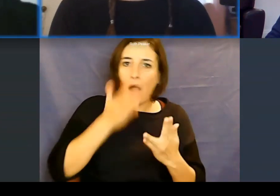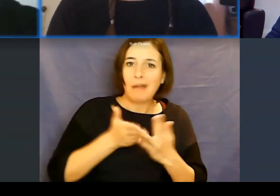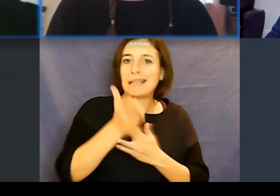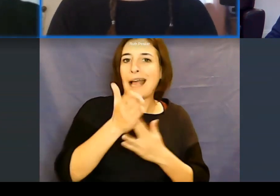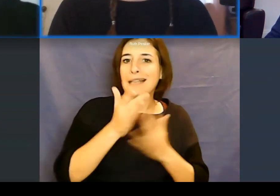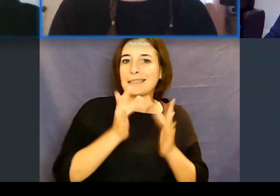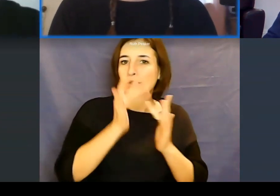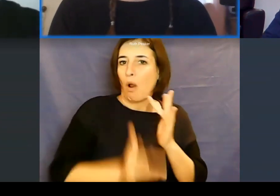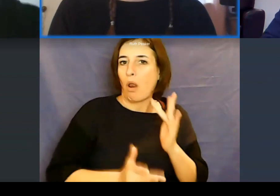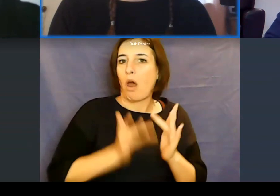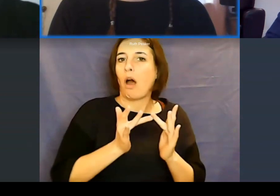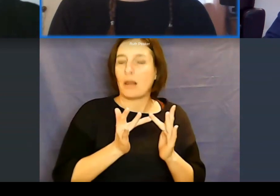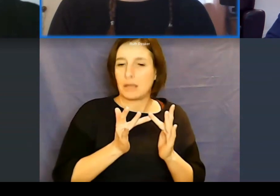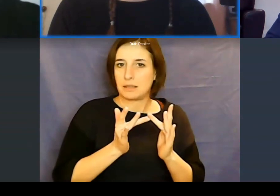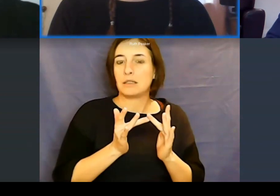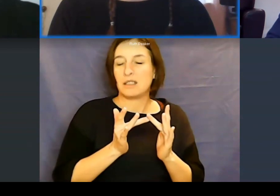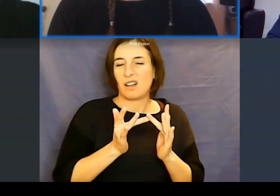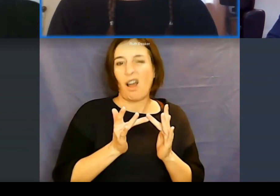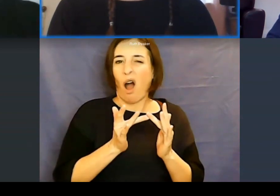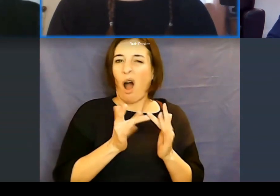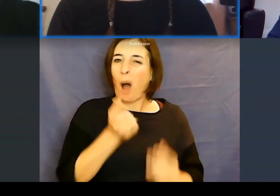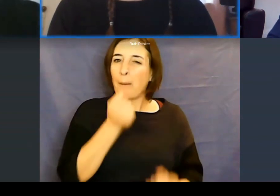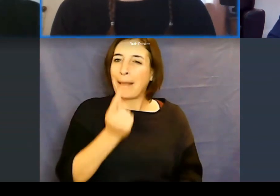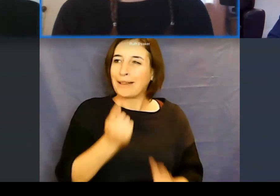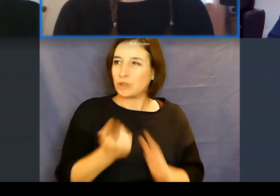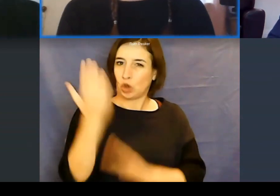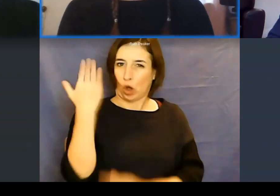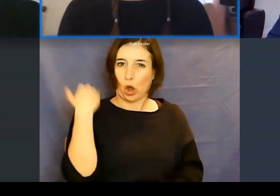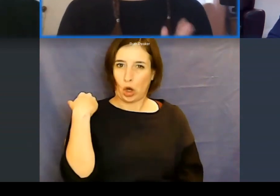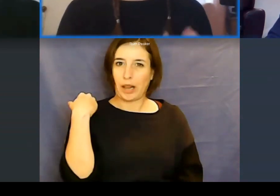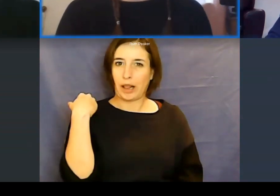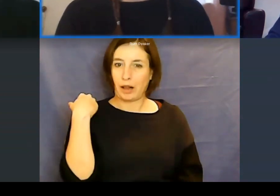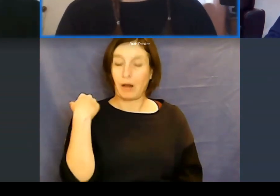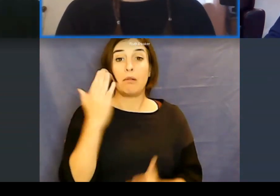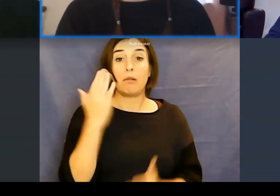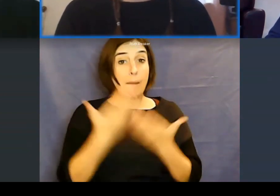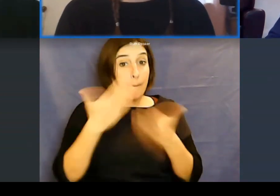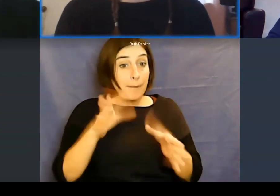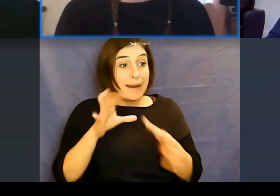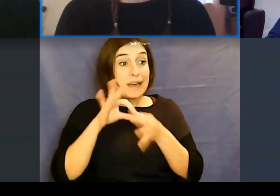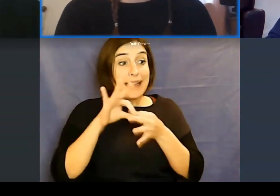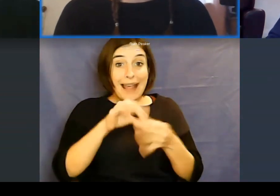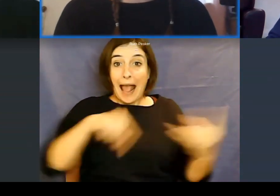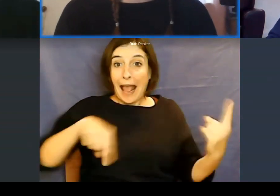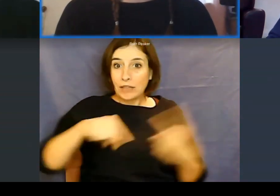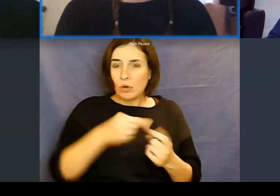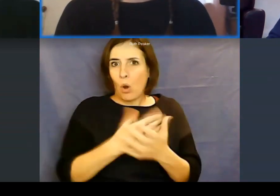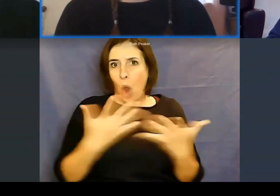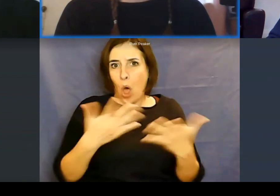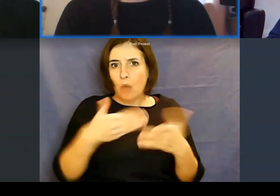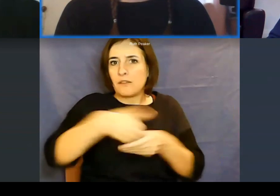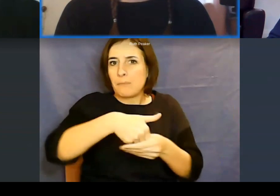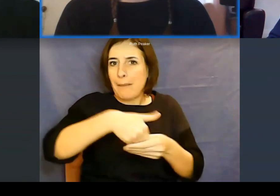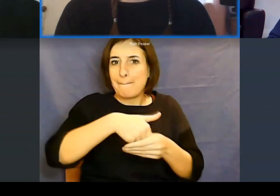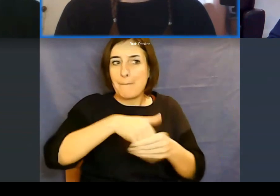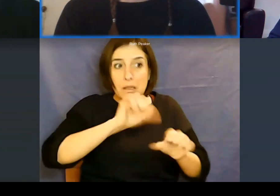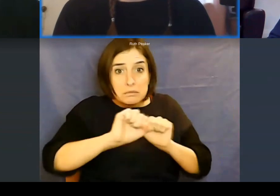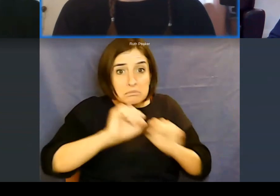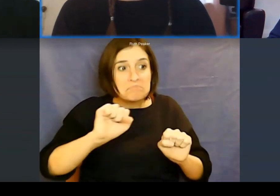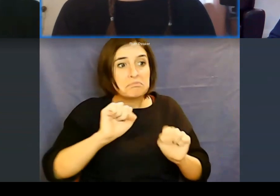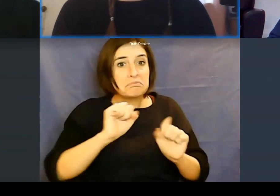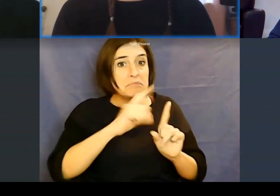I also brought up earlier. We've actually engaged with quite a lot of our members about the topic in terms of digital